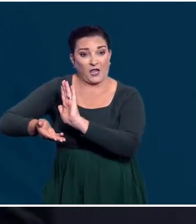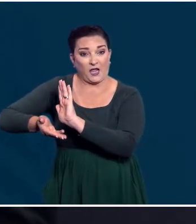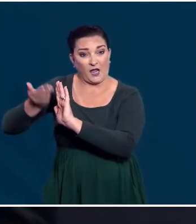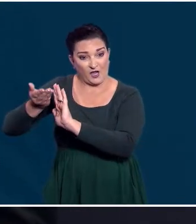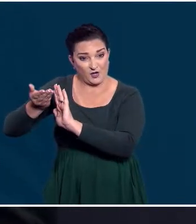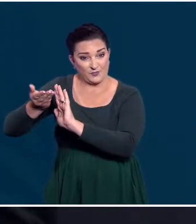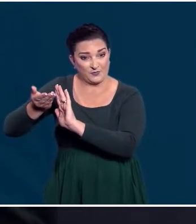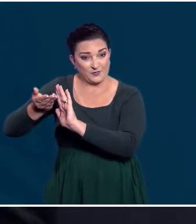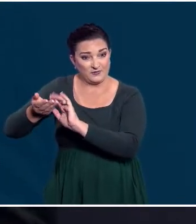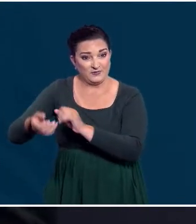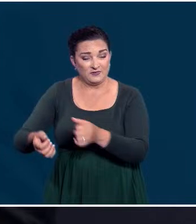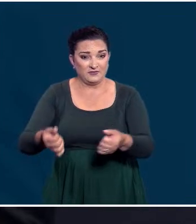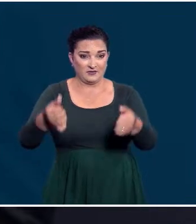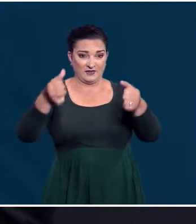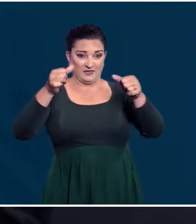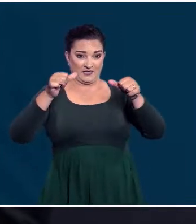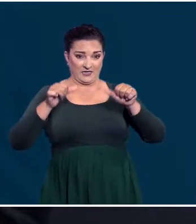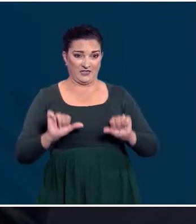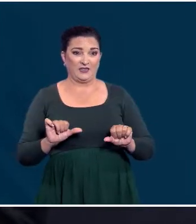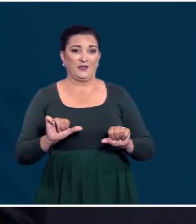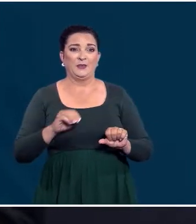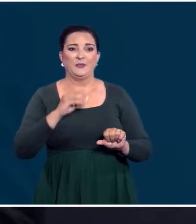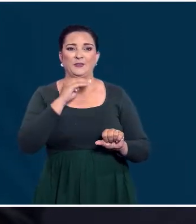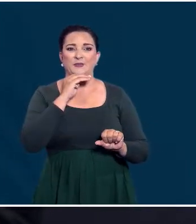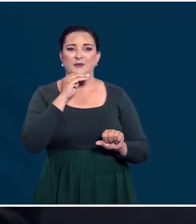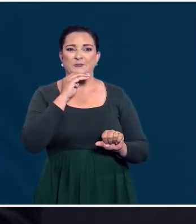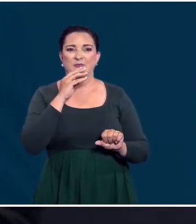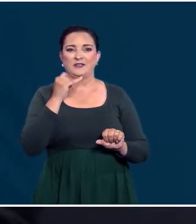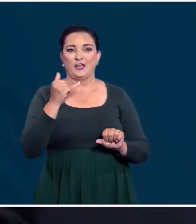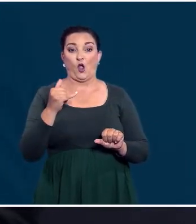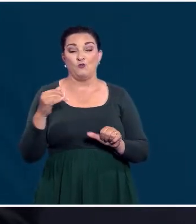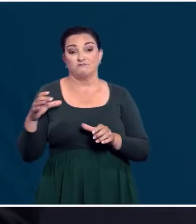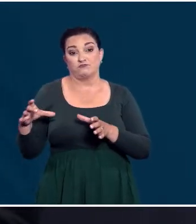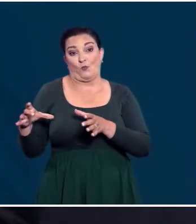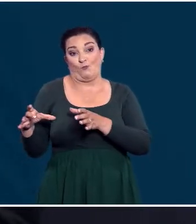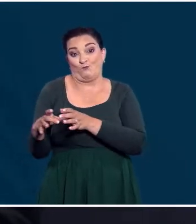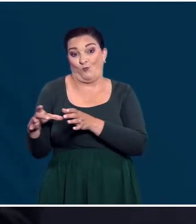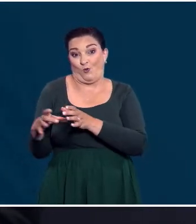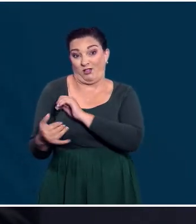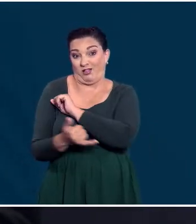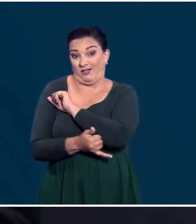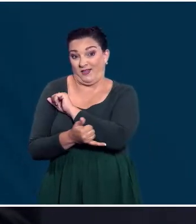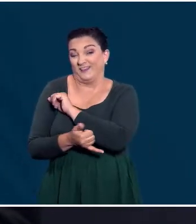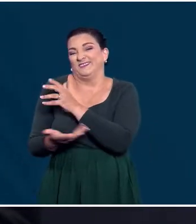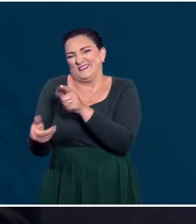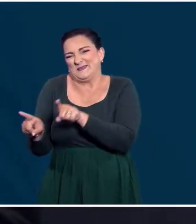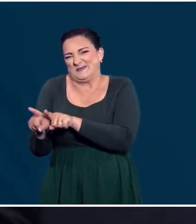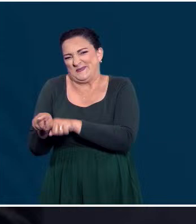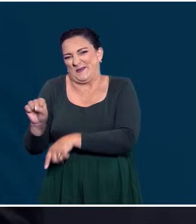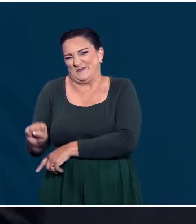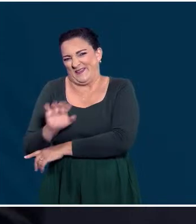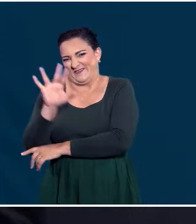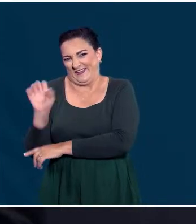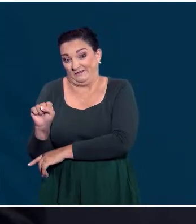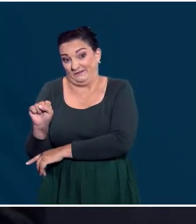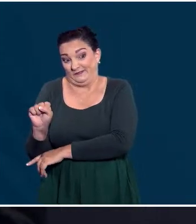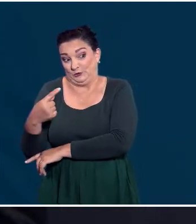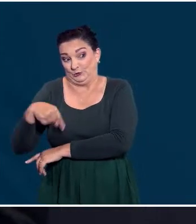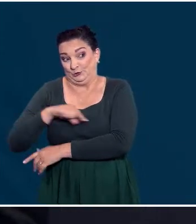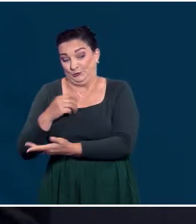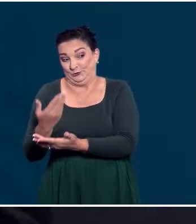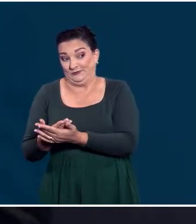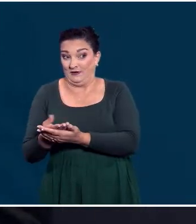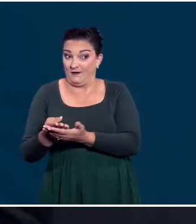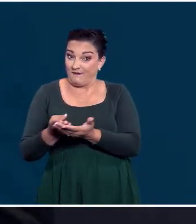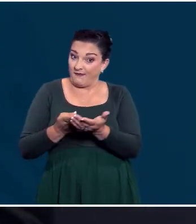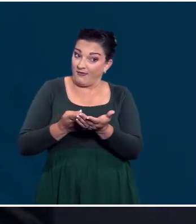be then destined for small open countries like South Africa. So the concern then is, while I understand that